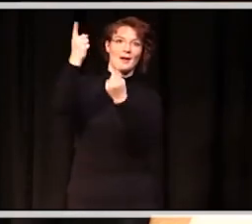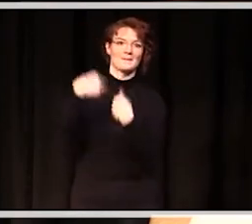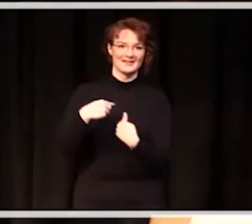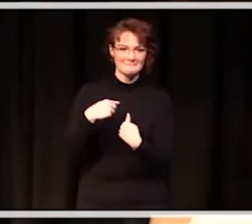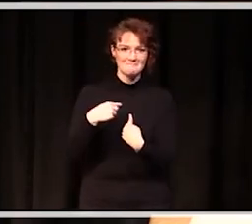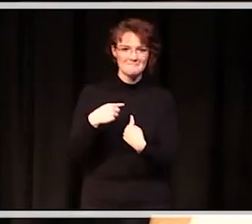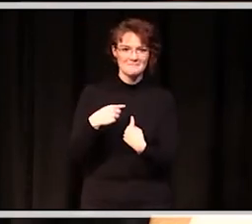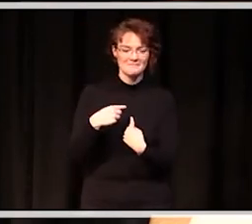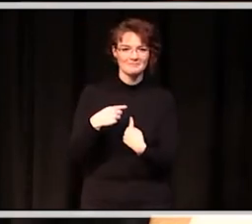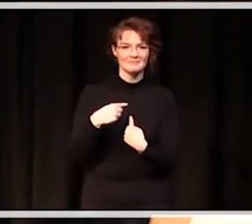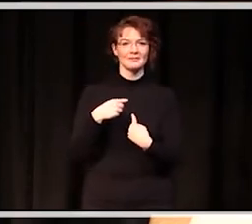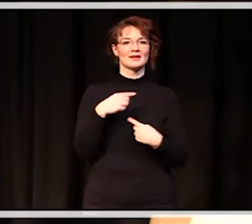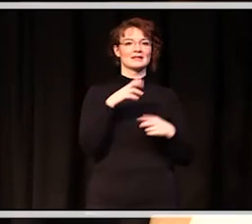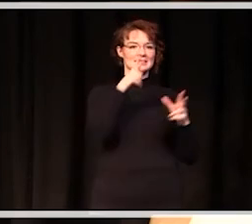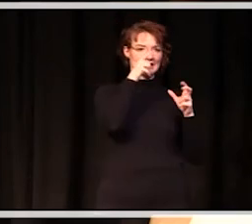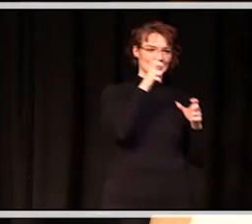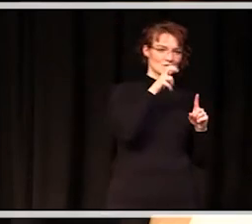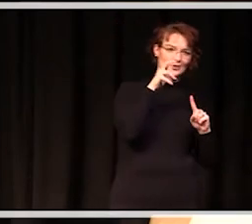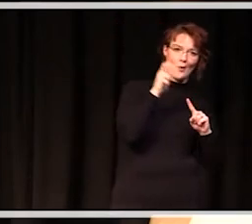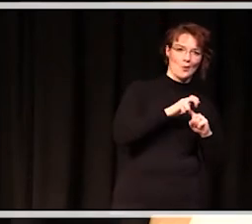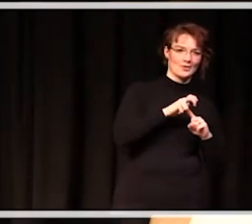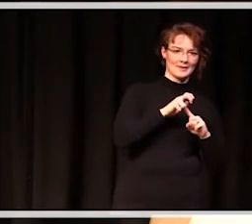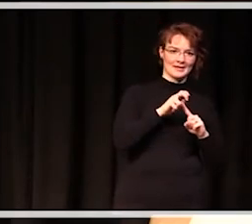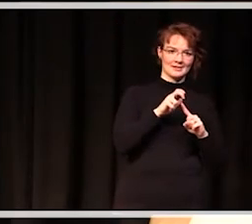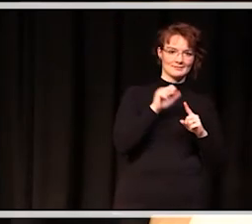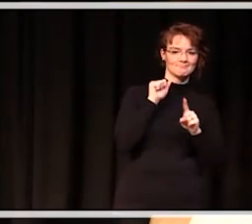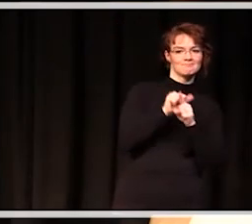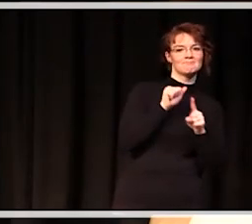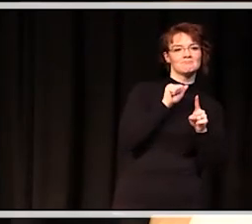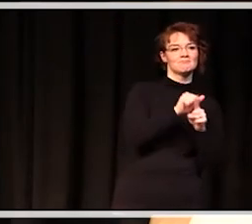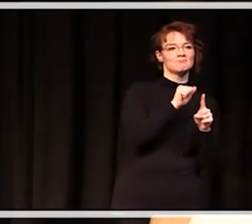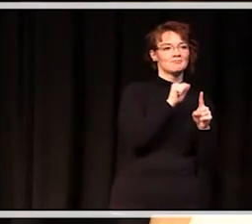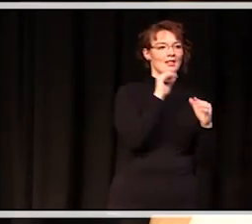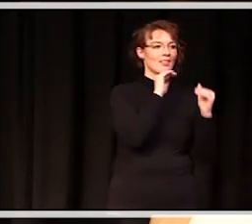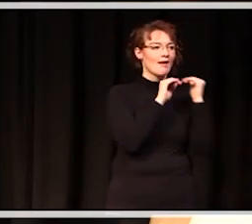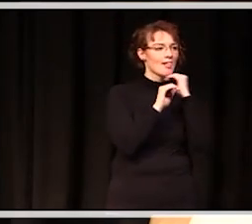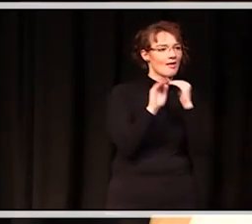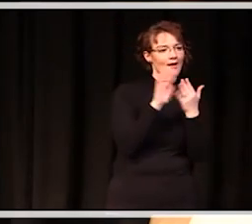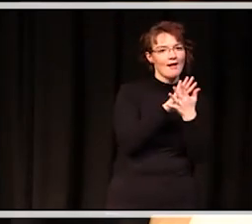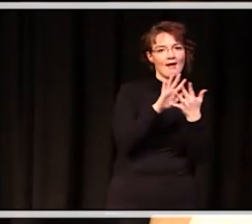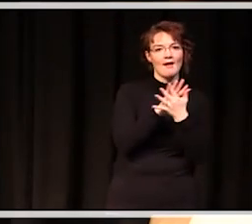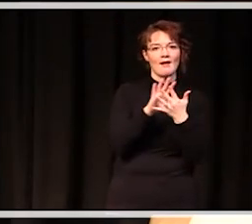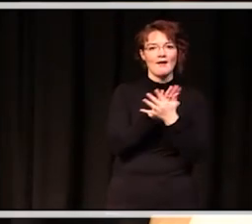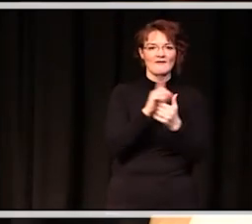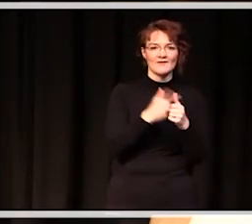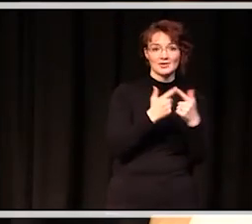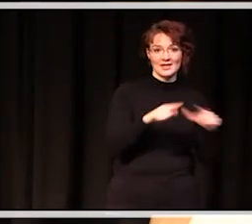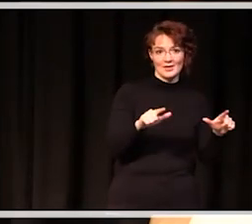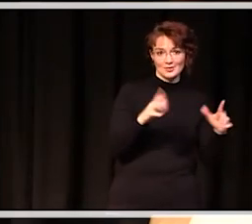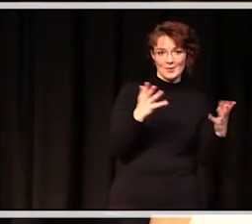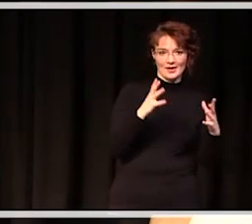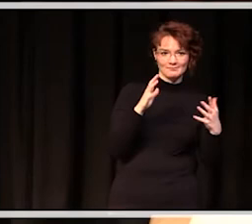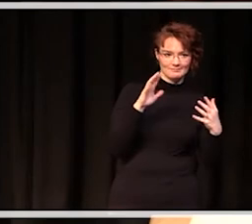the ultimate scam artist. His lying is his native tongue. And his